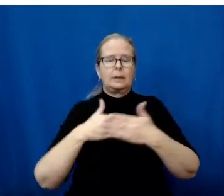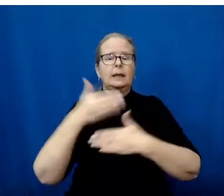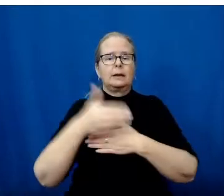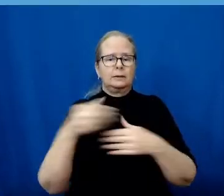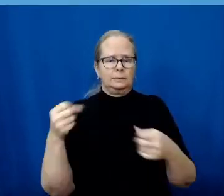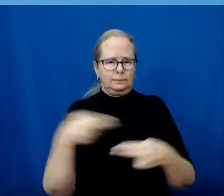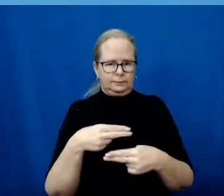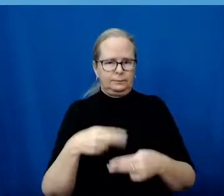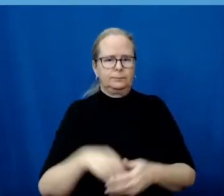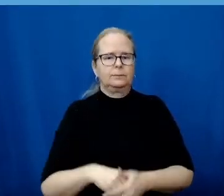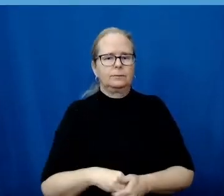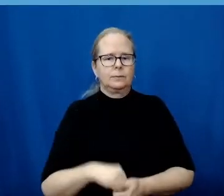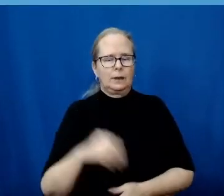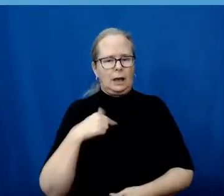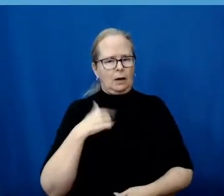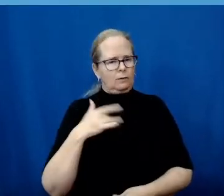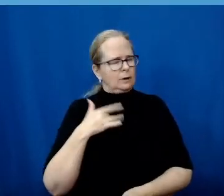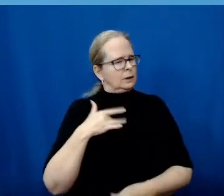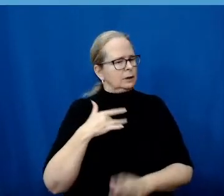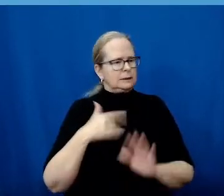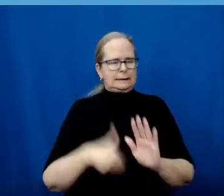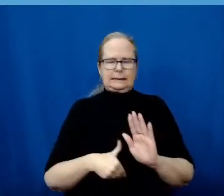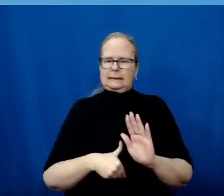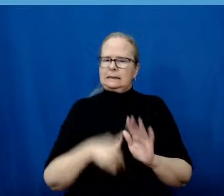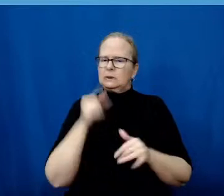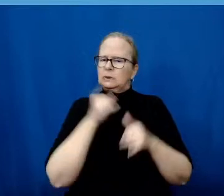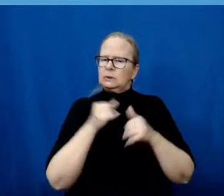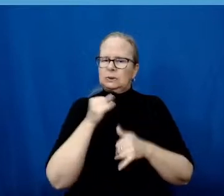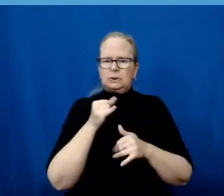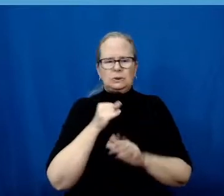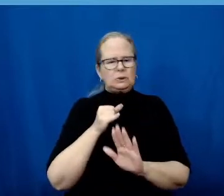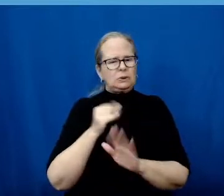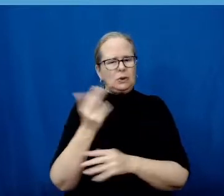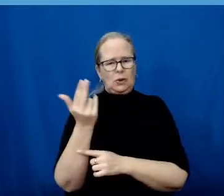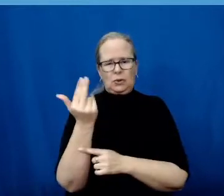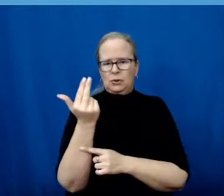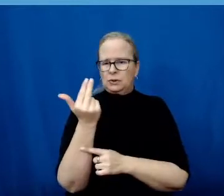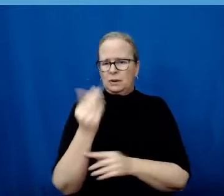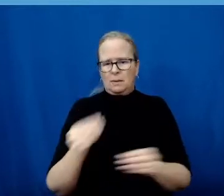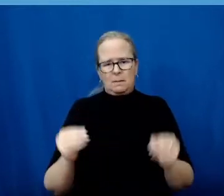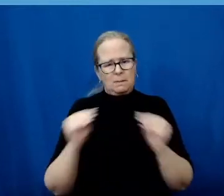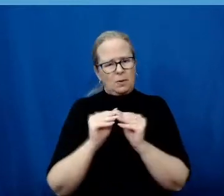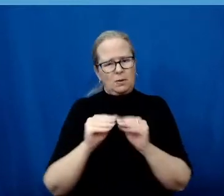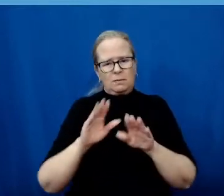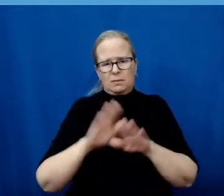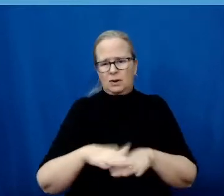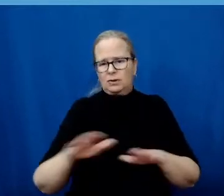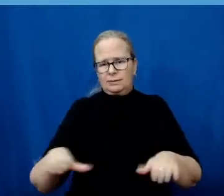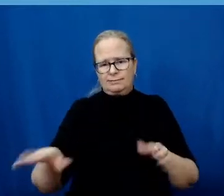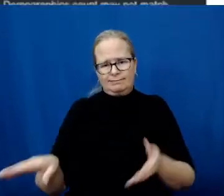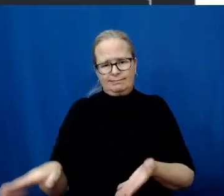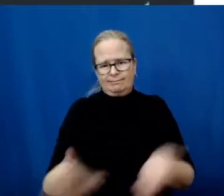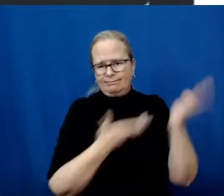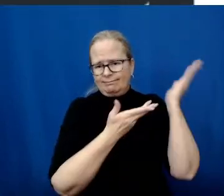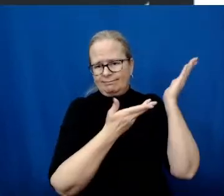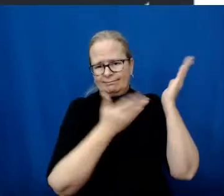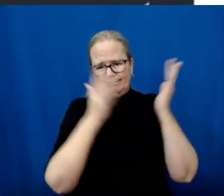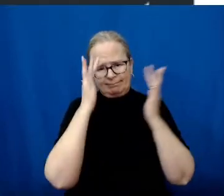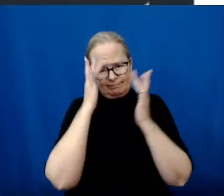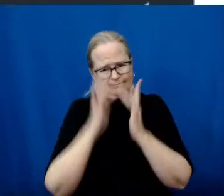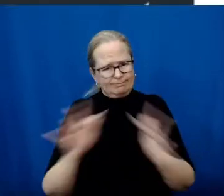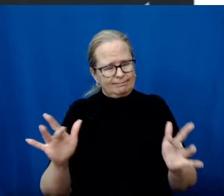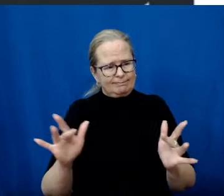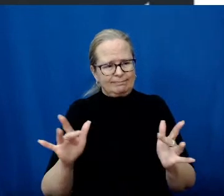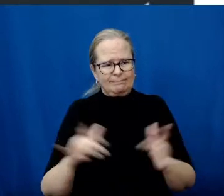and you'll see that there's one new ICU admit for the 5 to 9 range. Next slide, please. And a really large number of deaths, 15